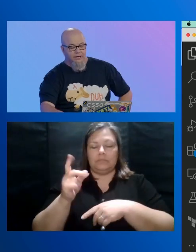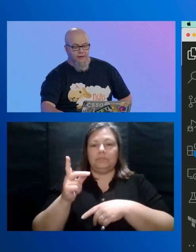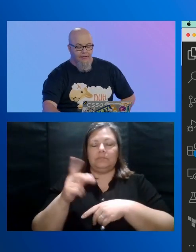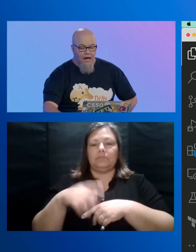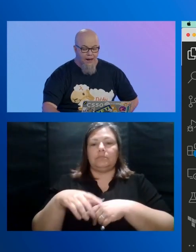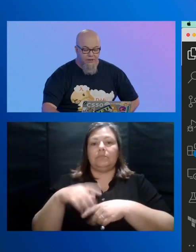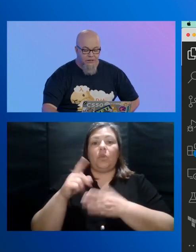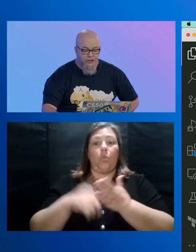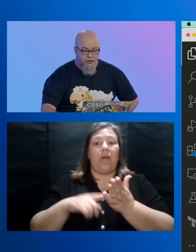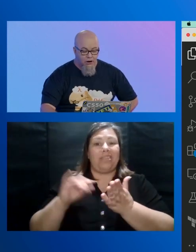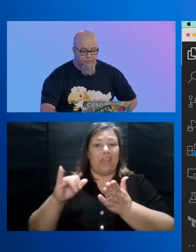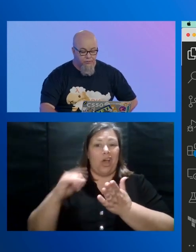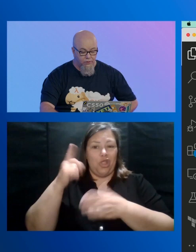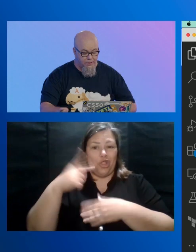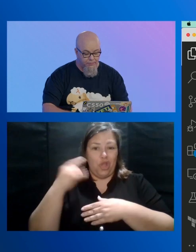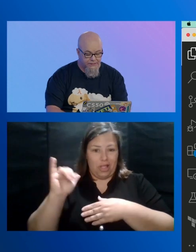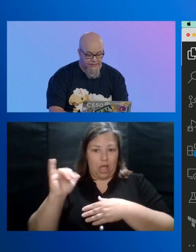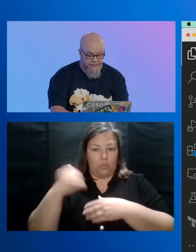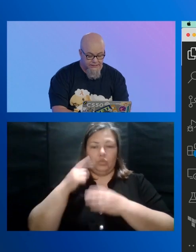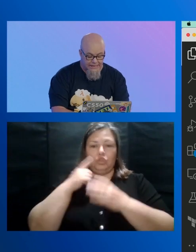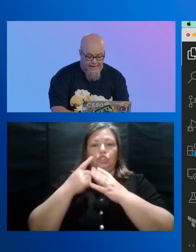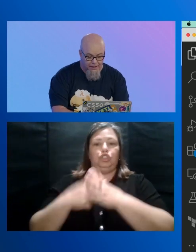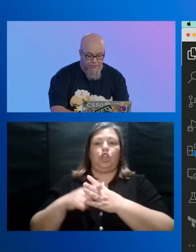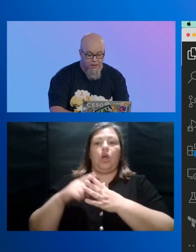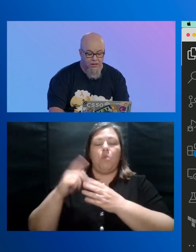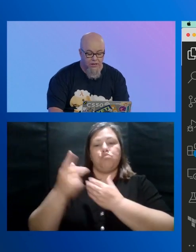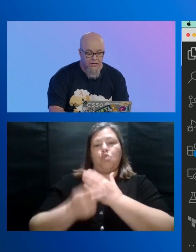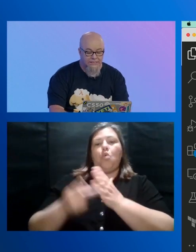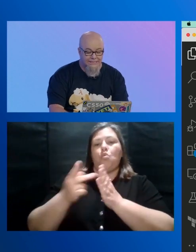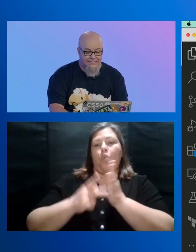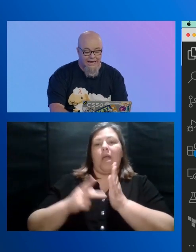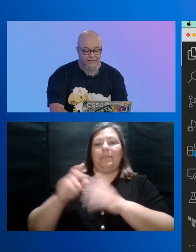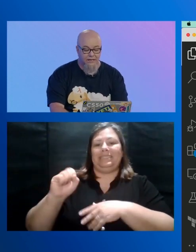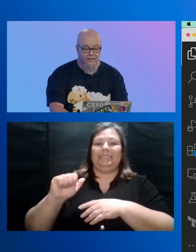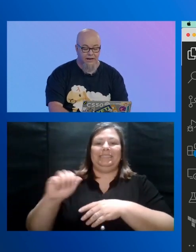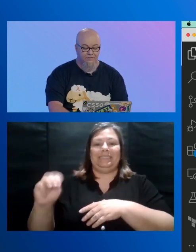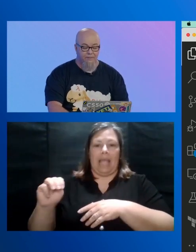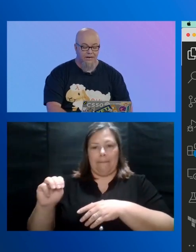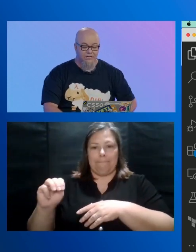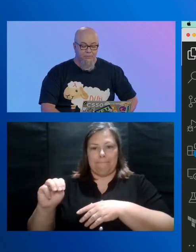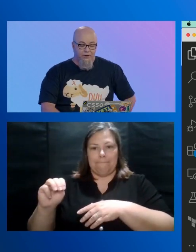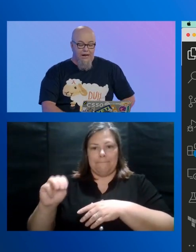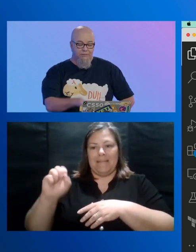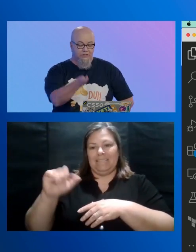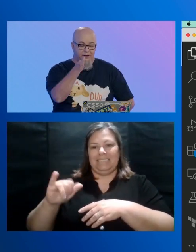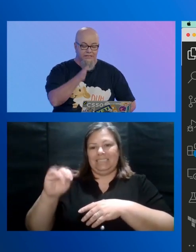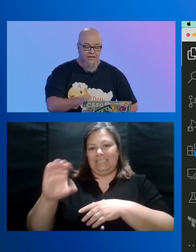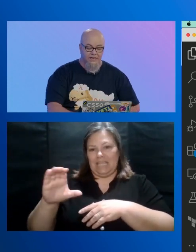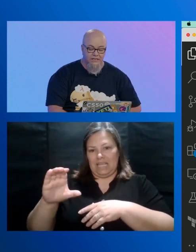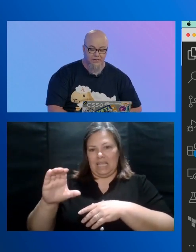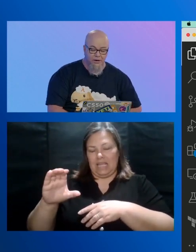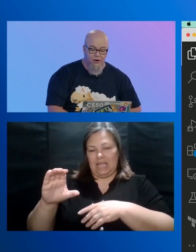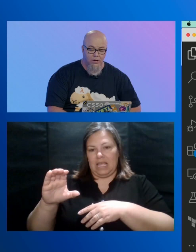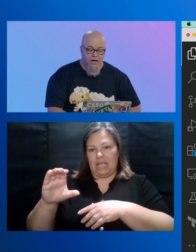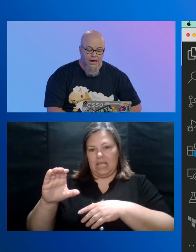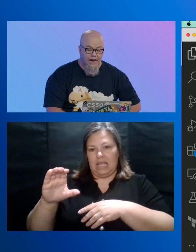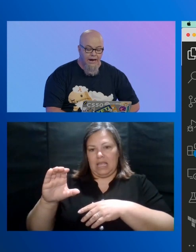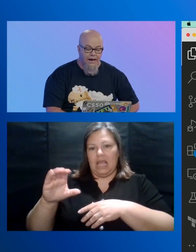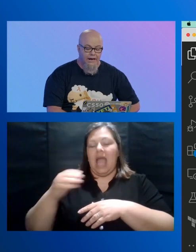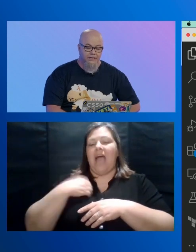looks like. I'm going to start a program. I'm going to say SAM sync, and I've got my demo name. It's called SID